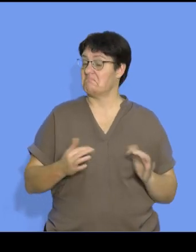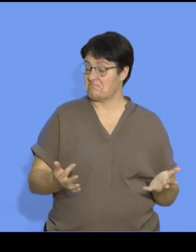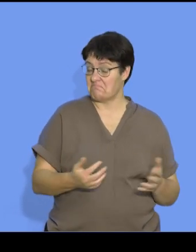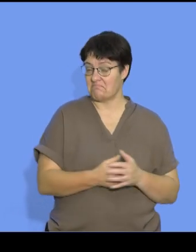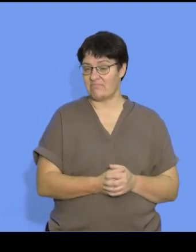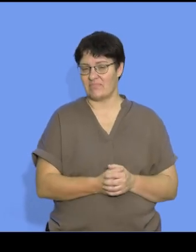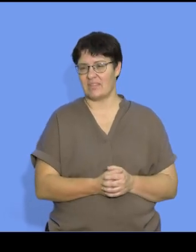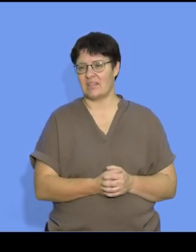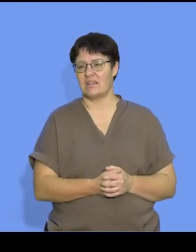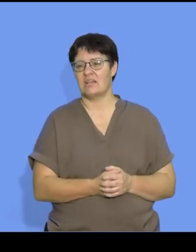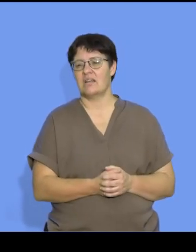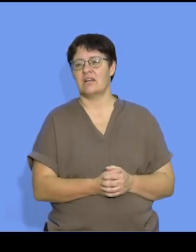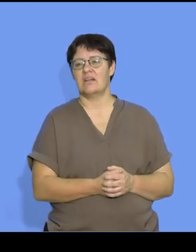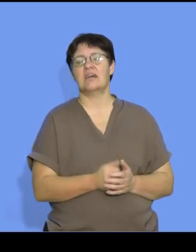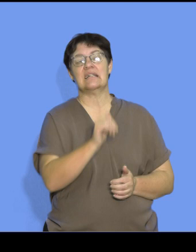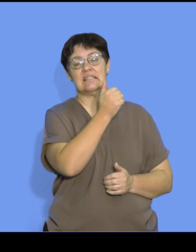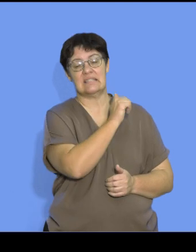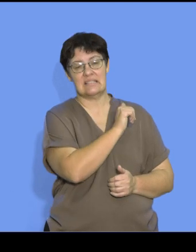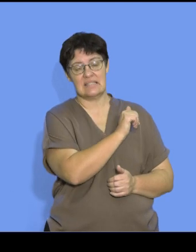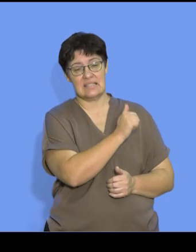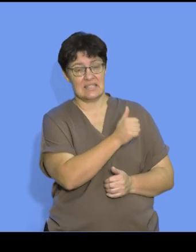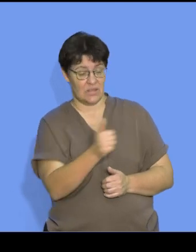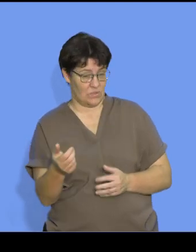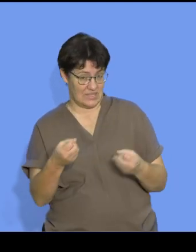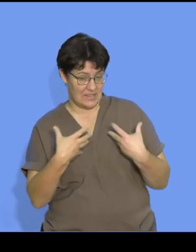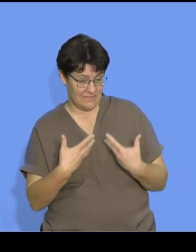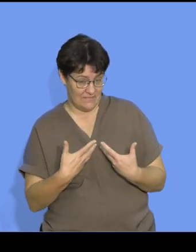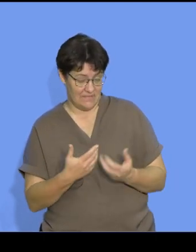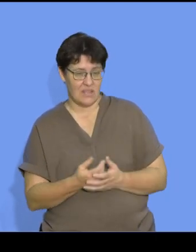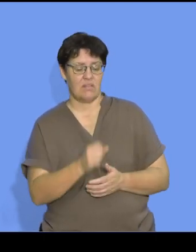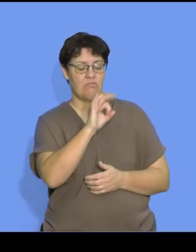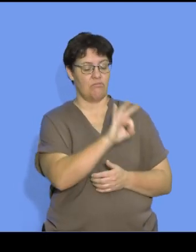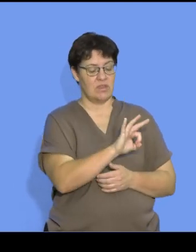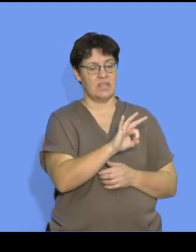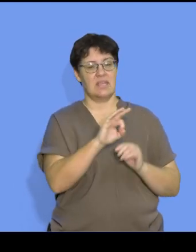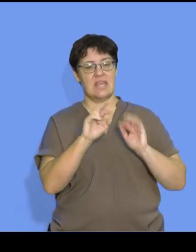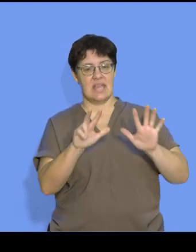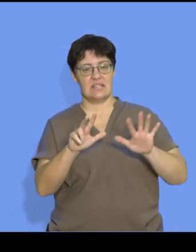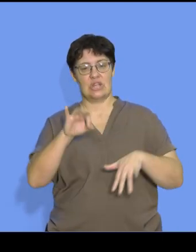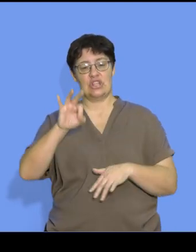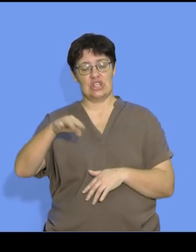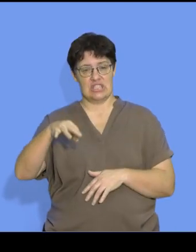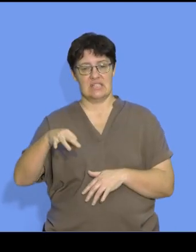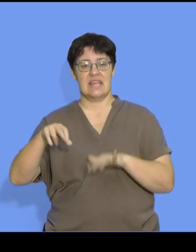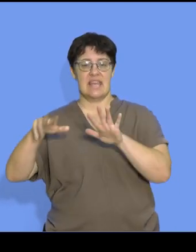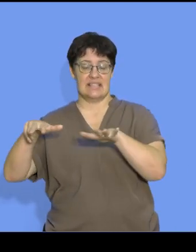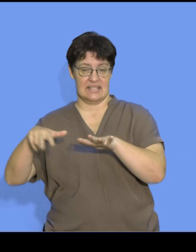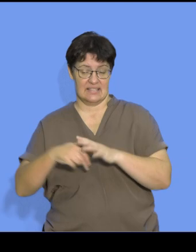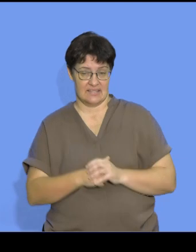So we are given another sequence that goes 3, 8, 13,